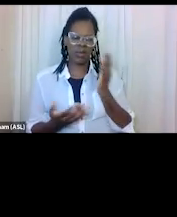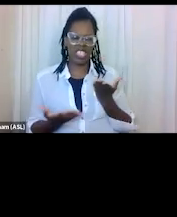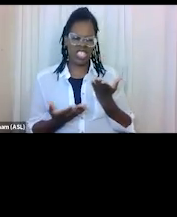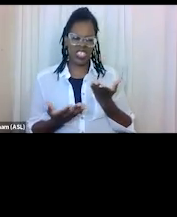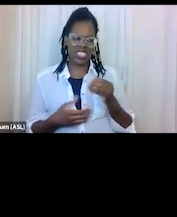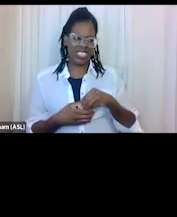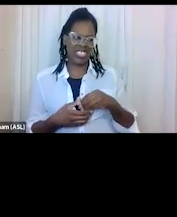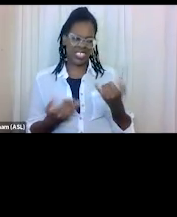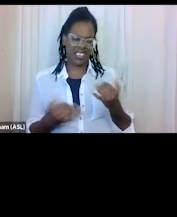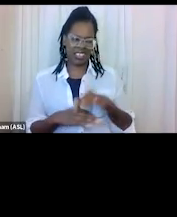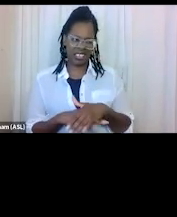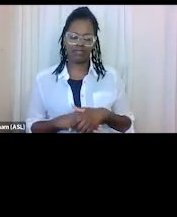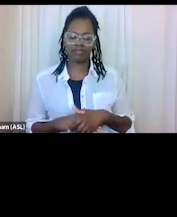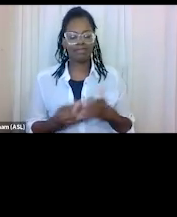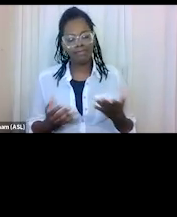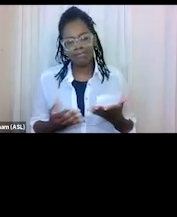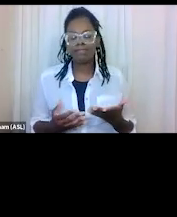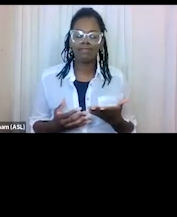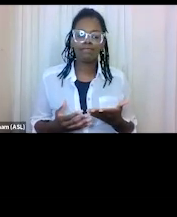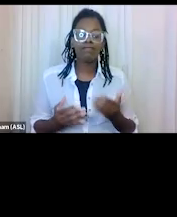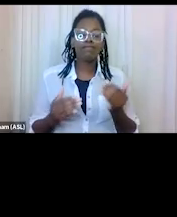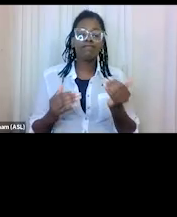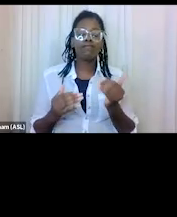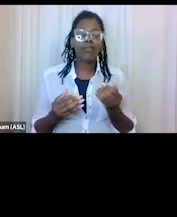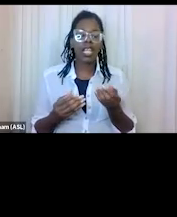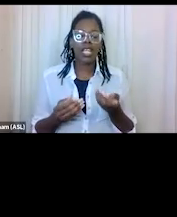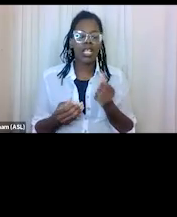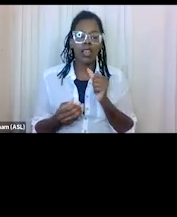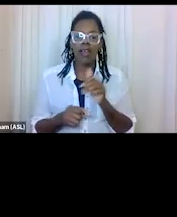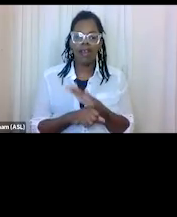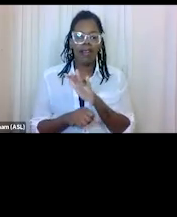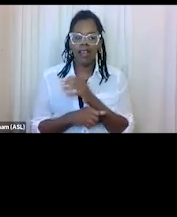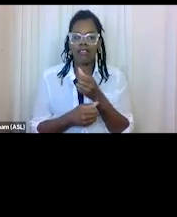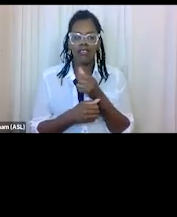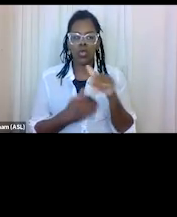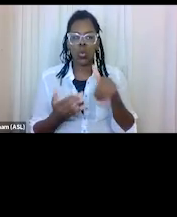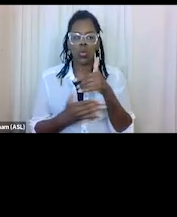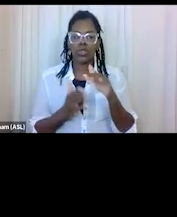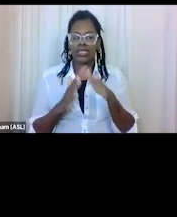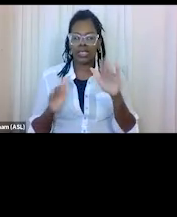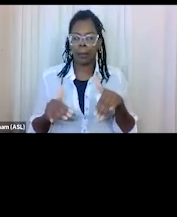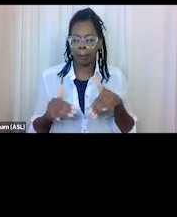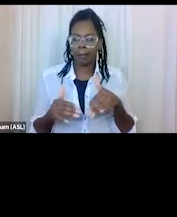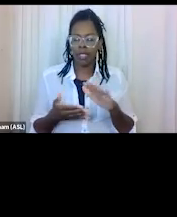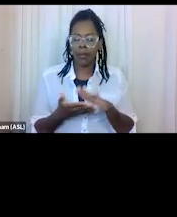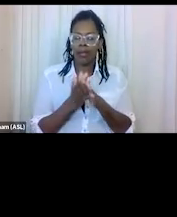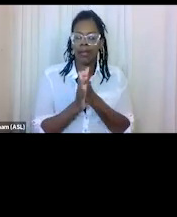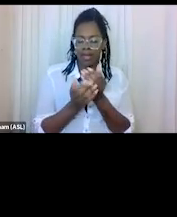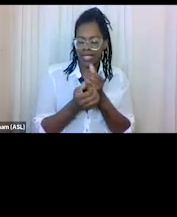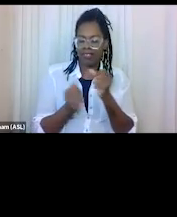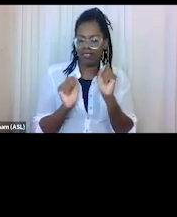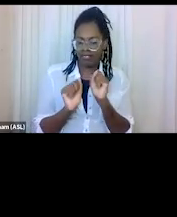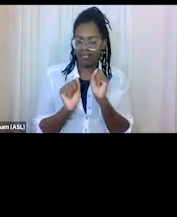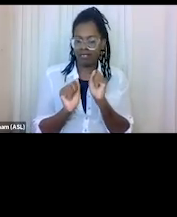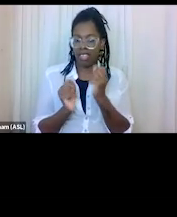tonight. The lack of social system and support to create safety making. So they don't have maybe